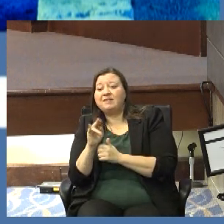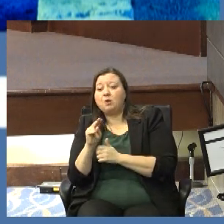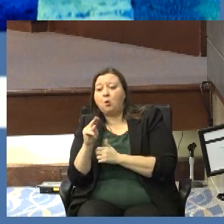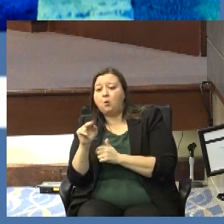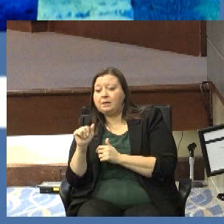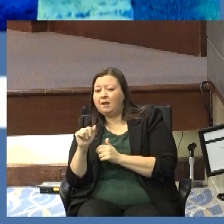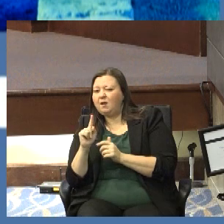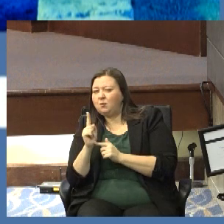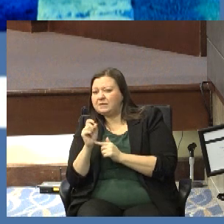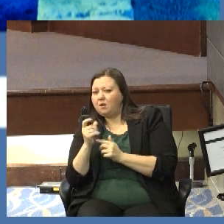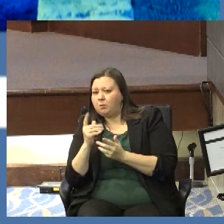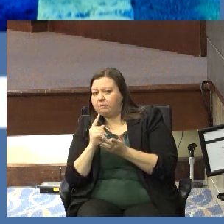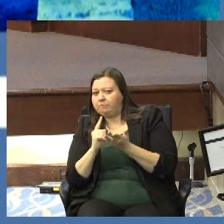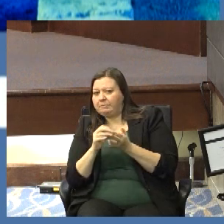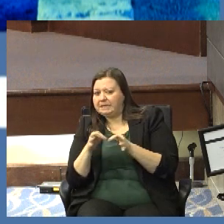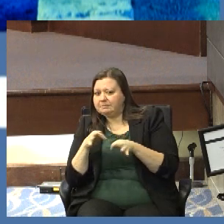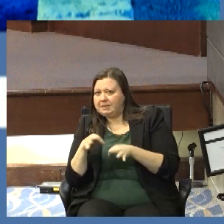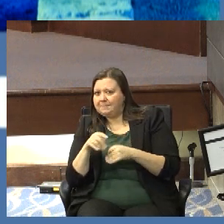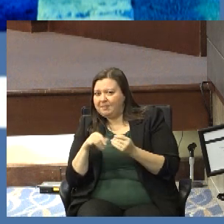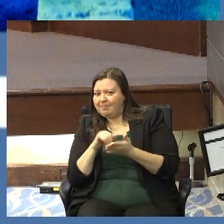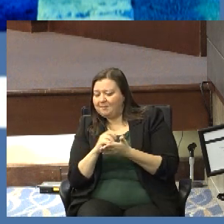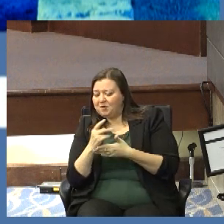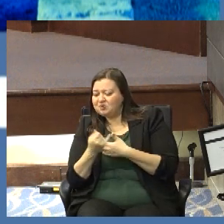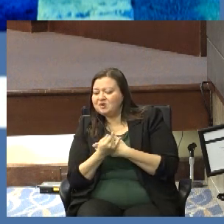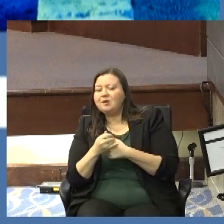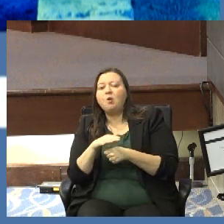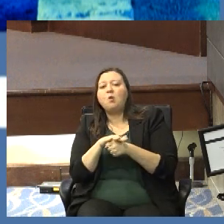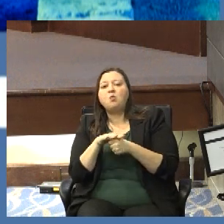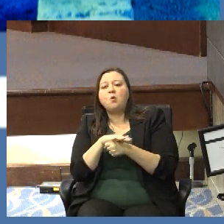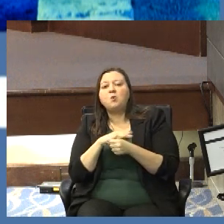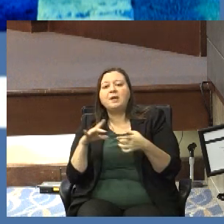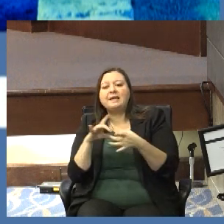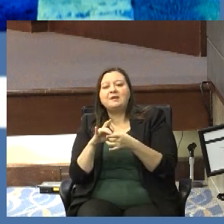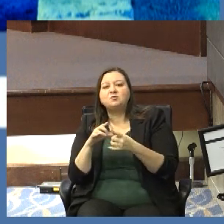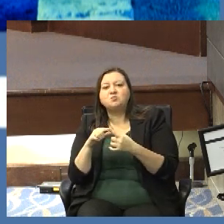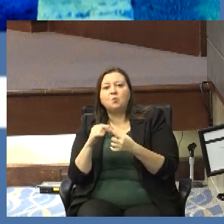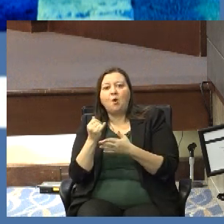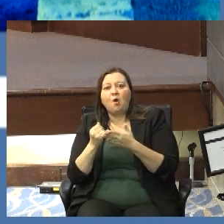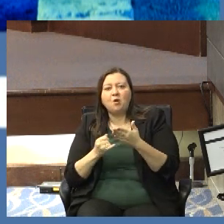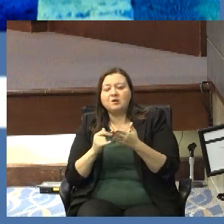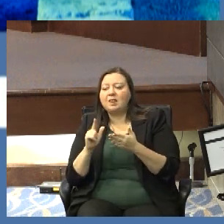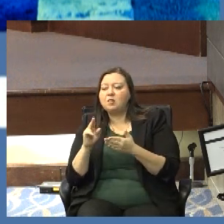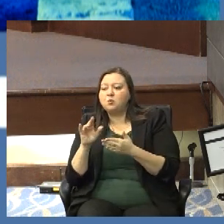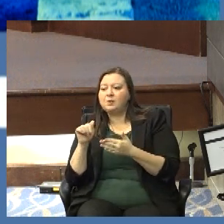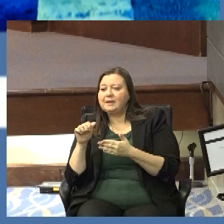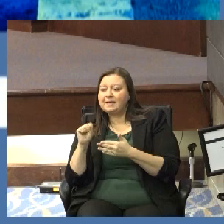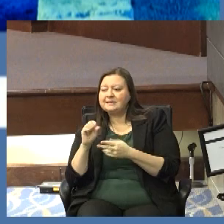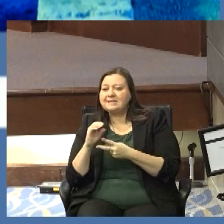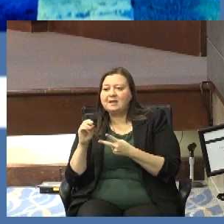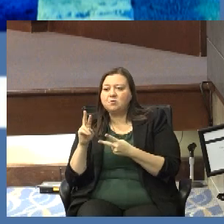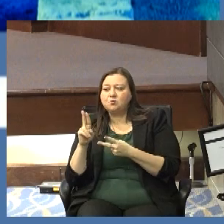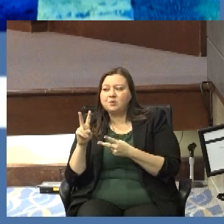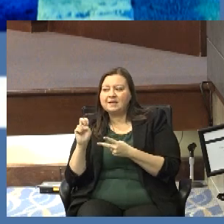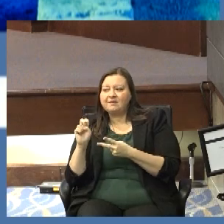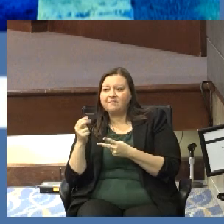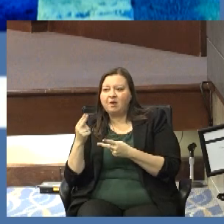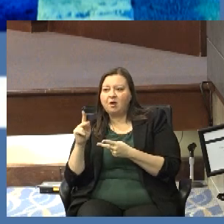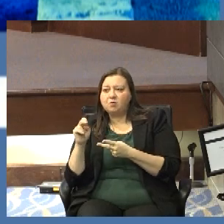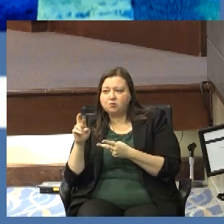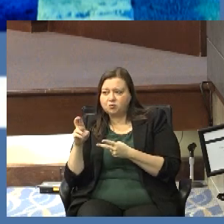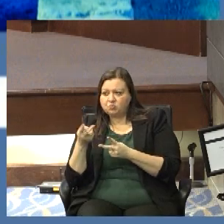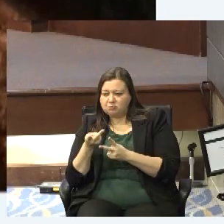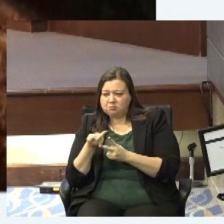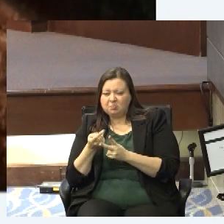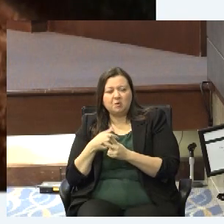take a second to talk about it. Local connections to the artists of Lucas Greco and Reeve Hunter. And